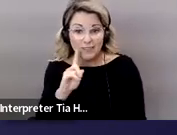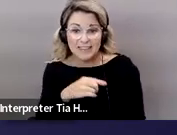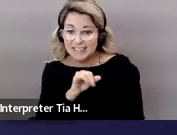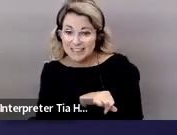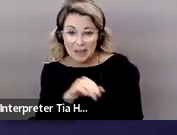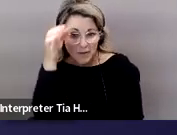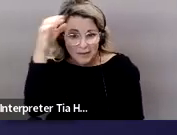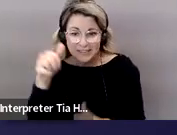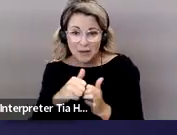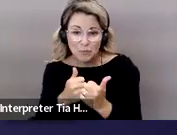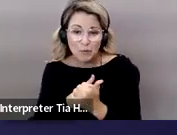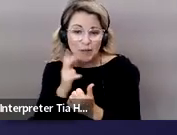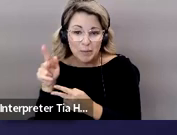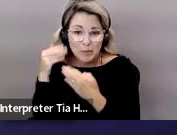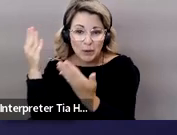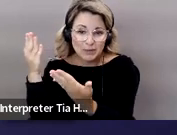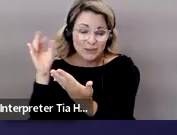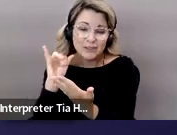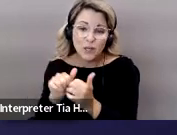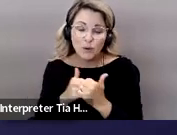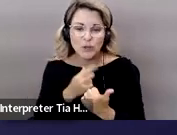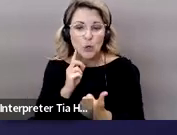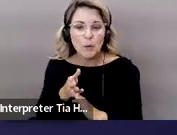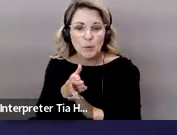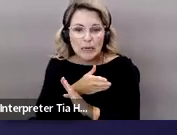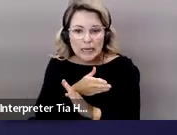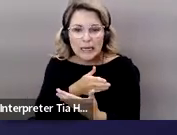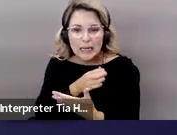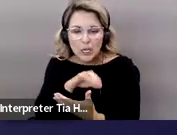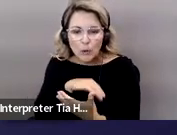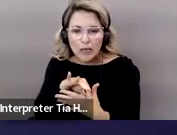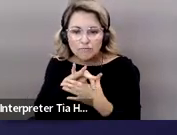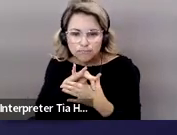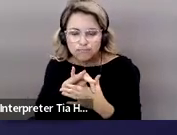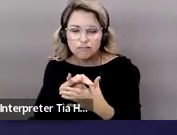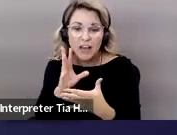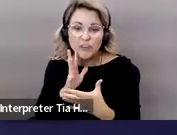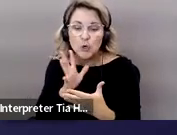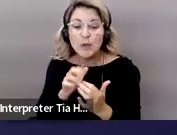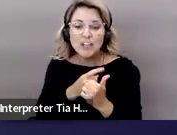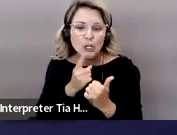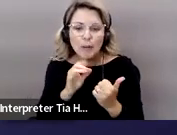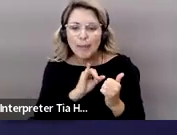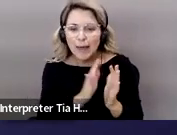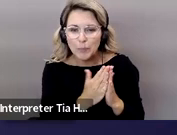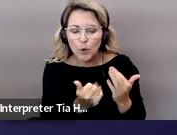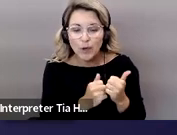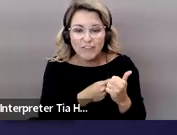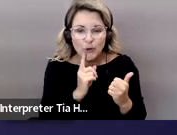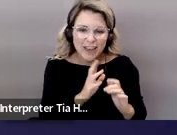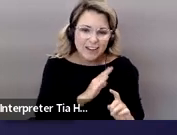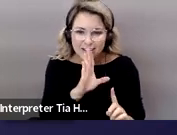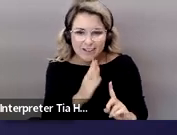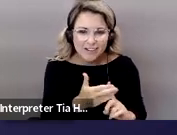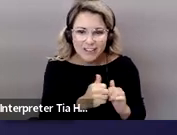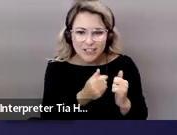in the next section. And that's sort of how it flows from there. So if you can catch the reader's attention and get the reviewer